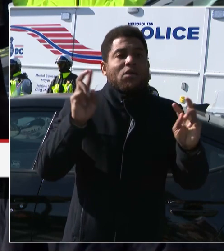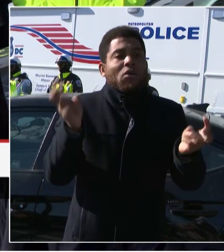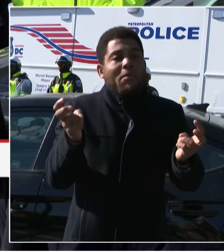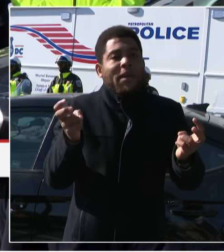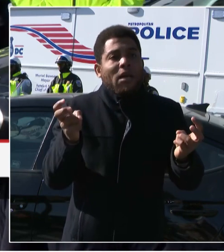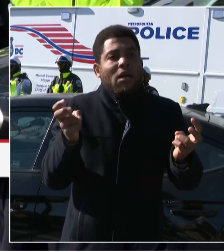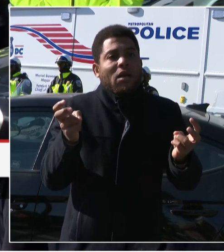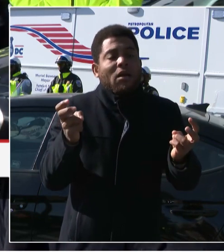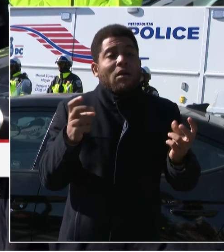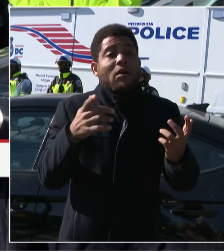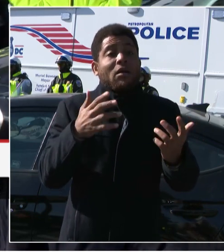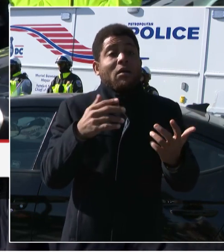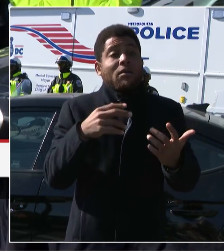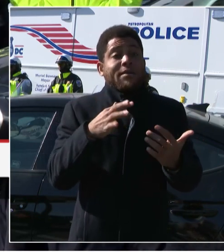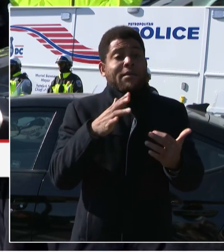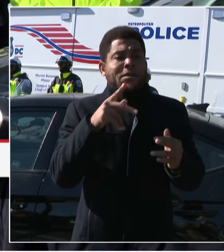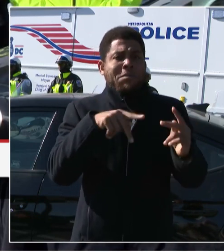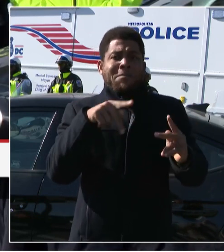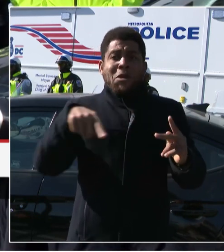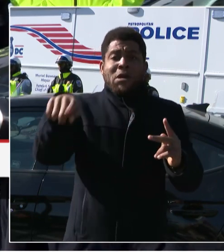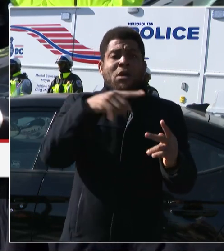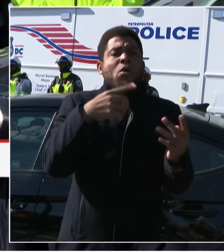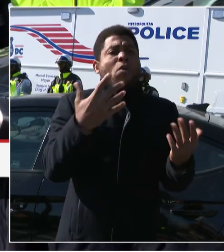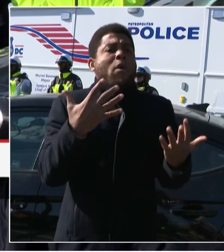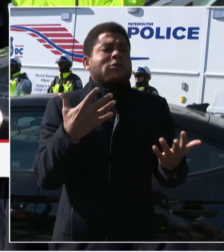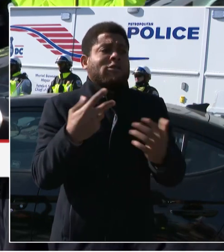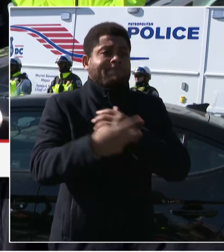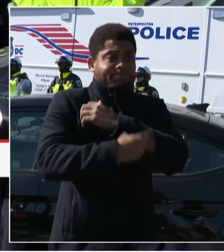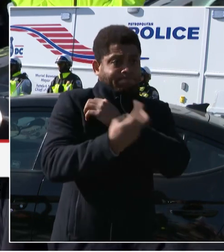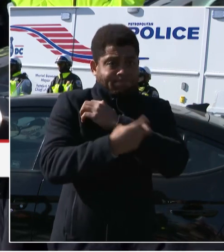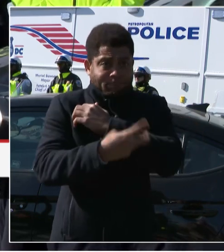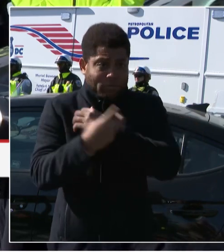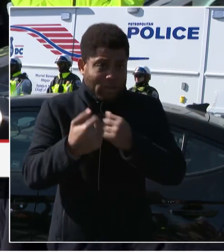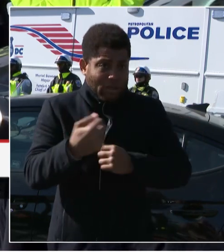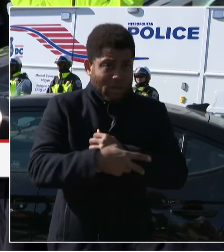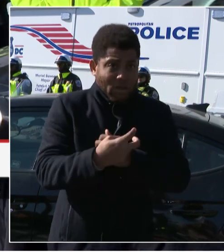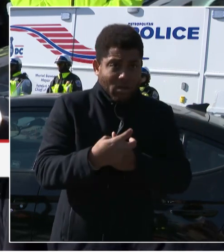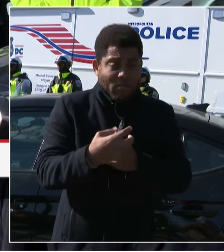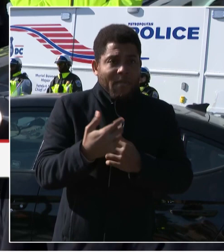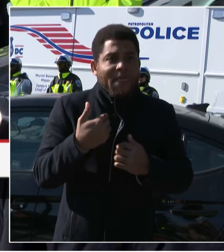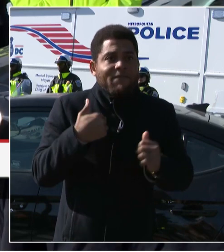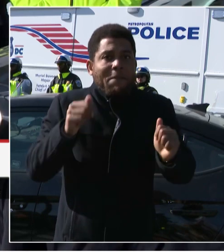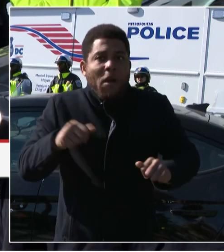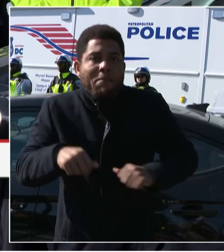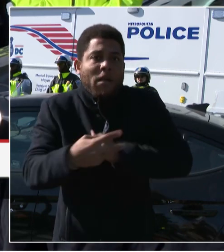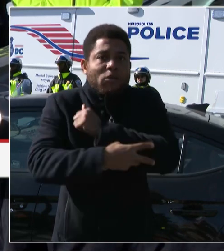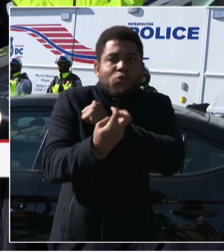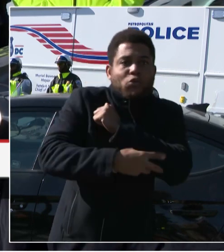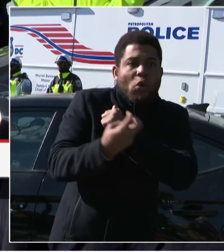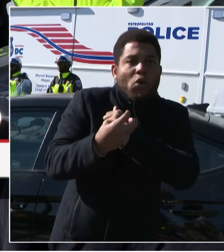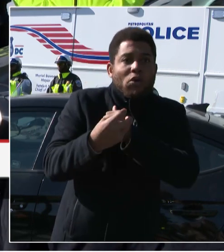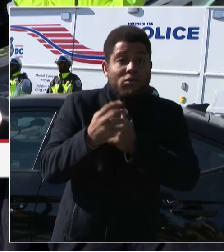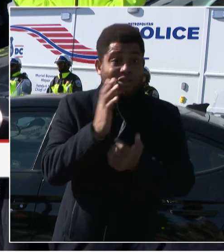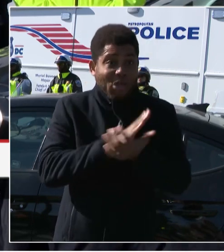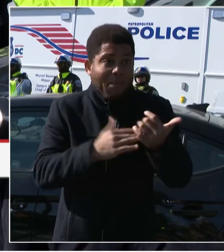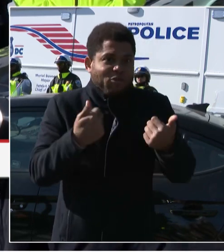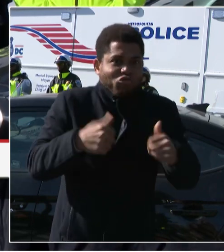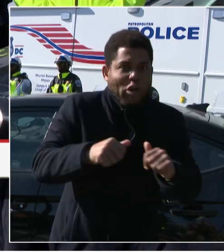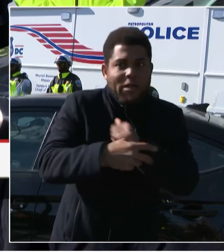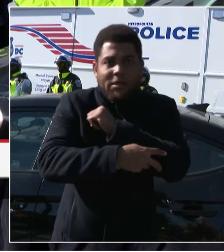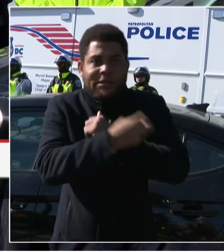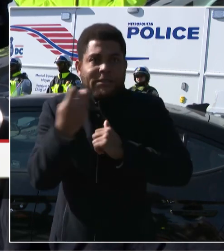are stealing these cars. Now, some of them aren't being used for carjackings, but too many of them are. A lot of stolen cars are used